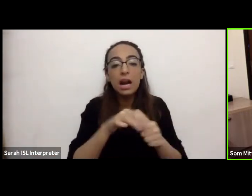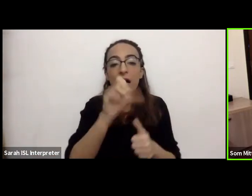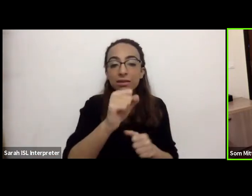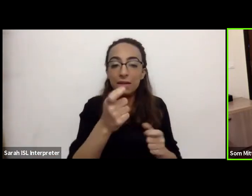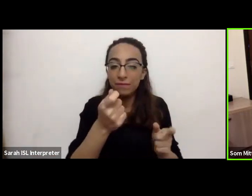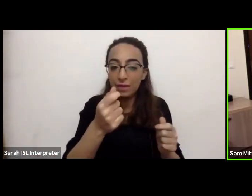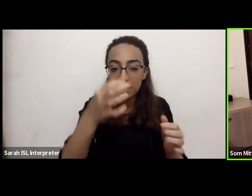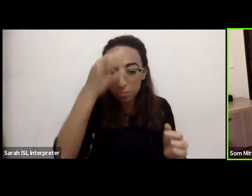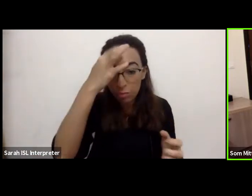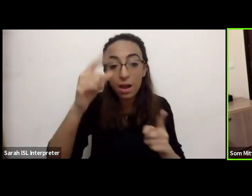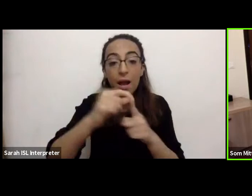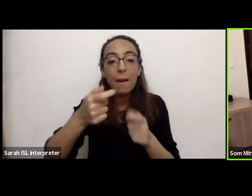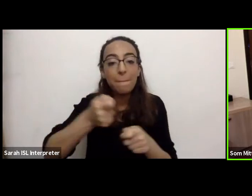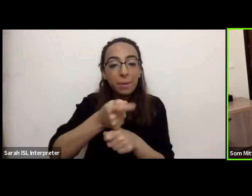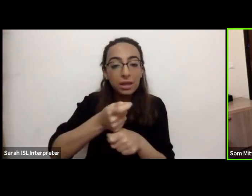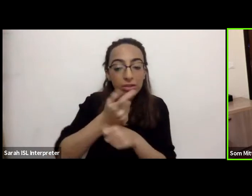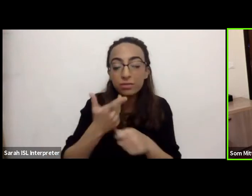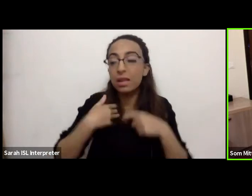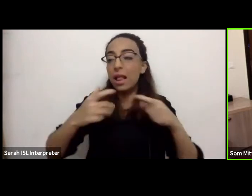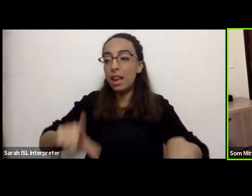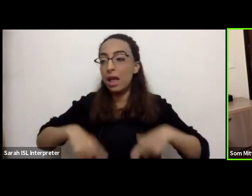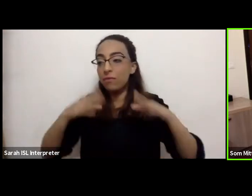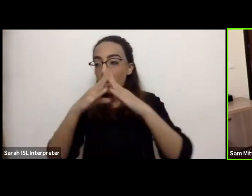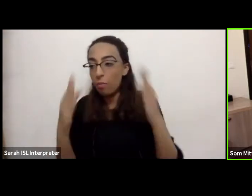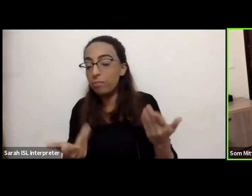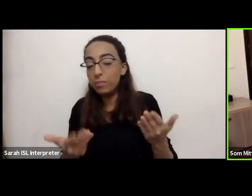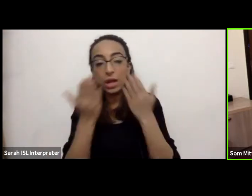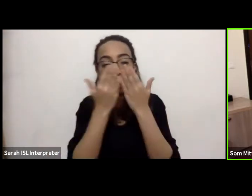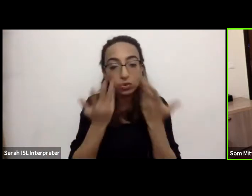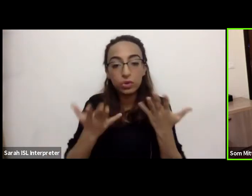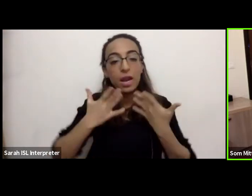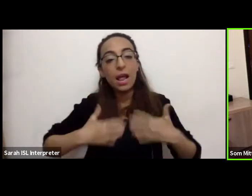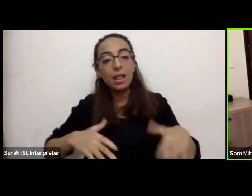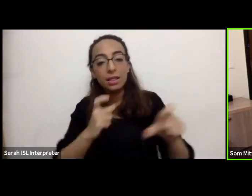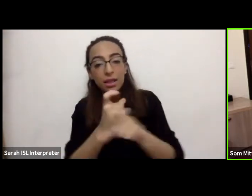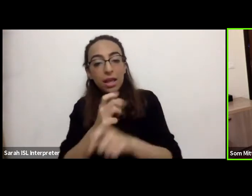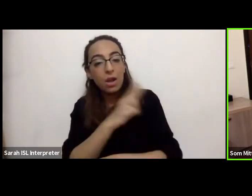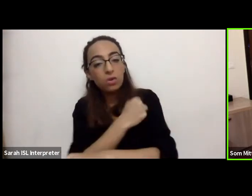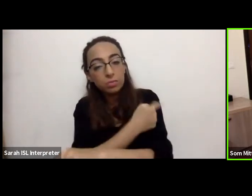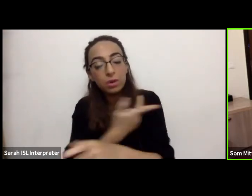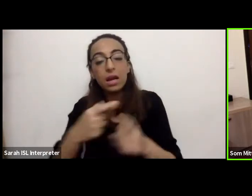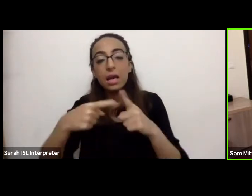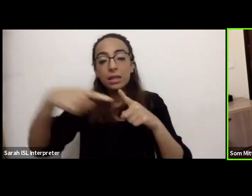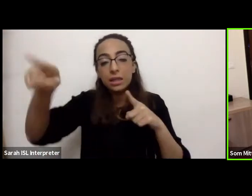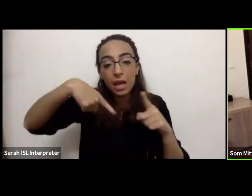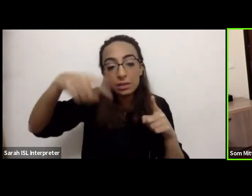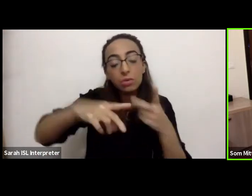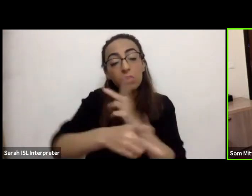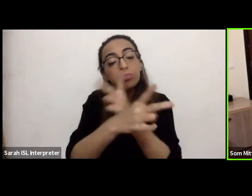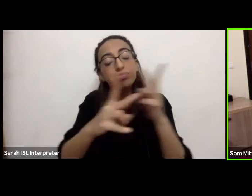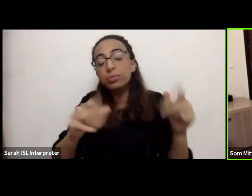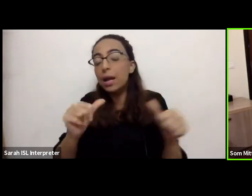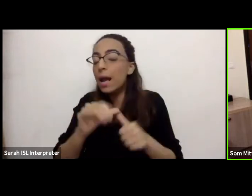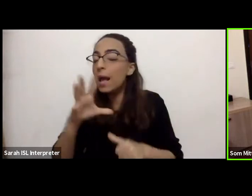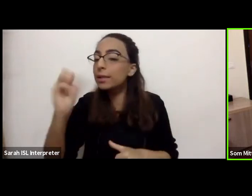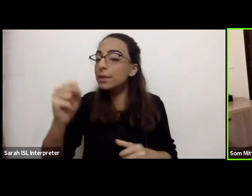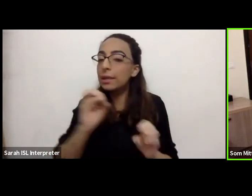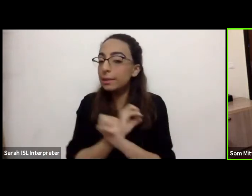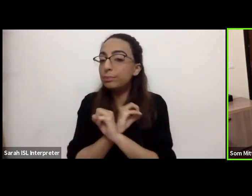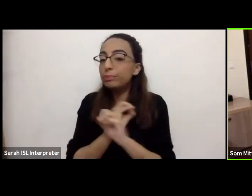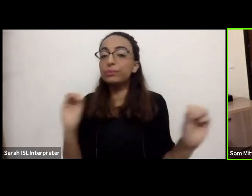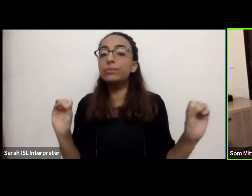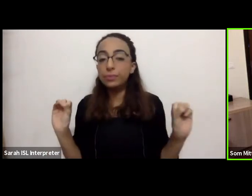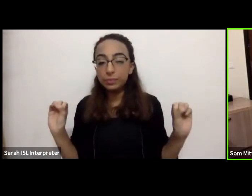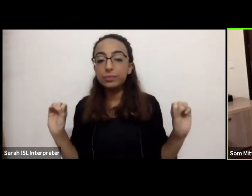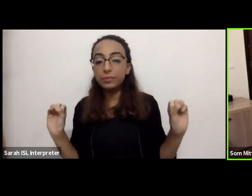finance, pensions, livelihood, education, healthcare, transport, things that we generally